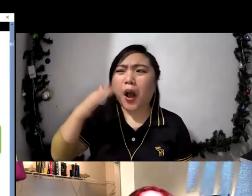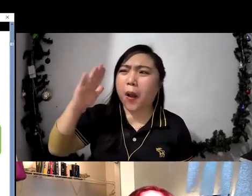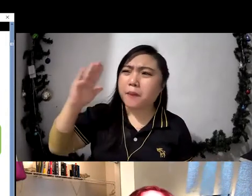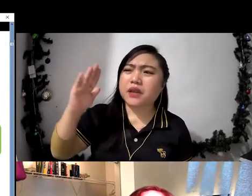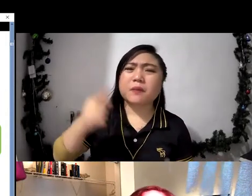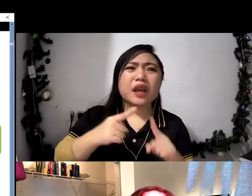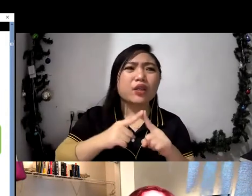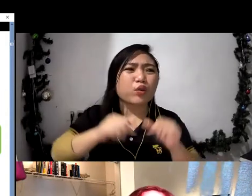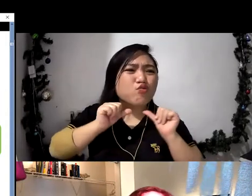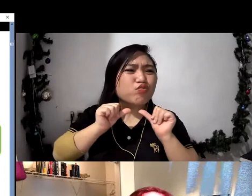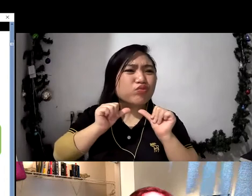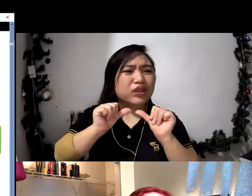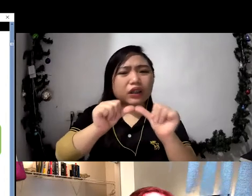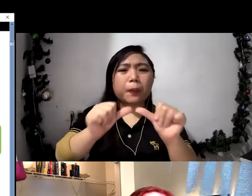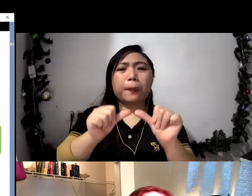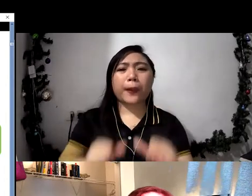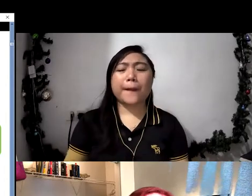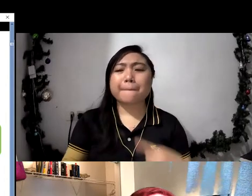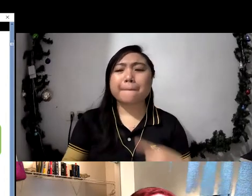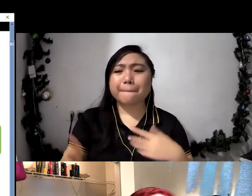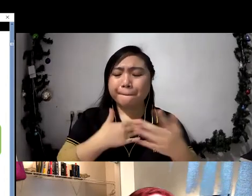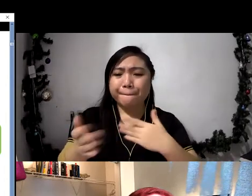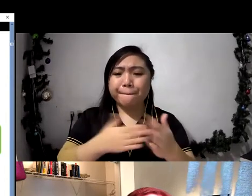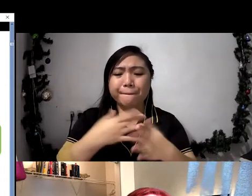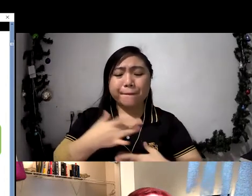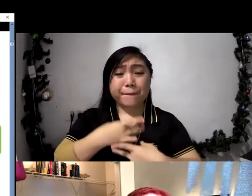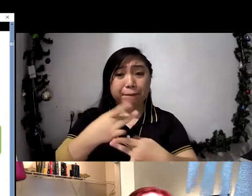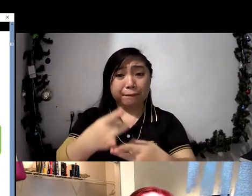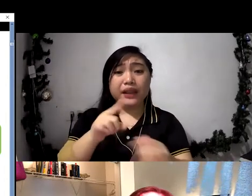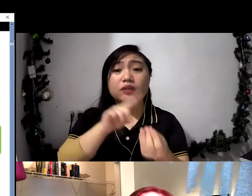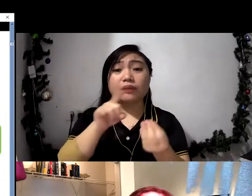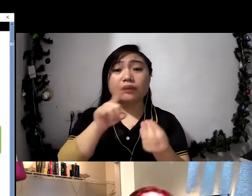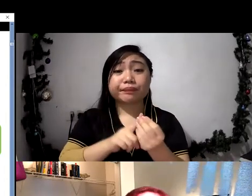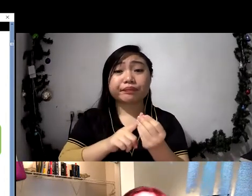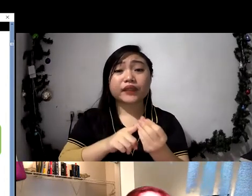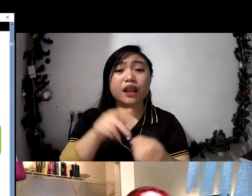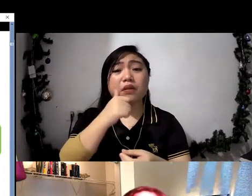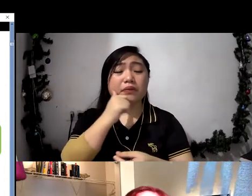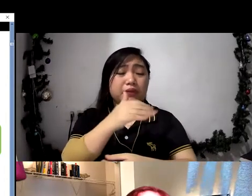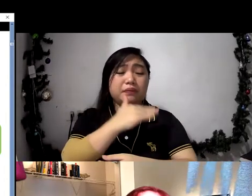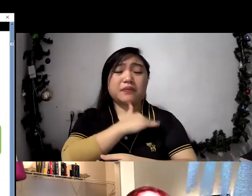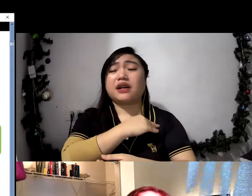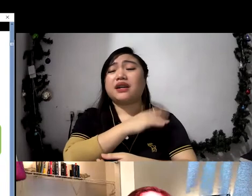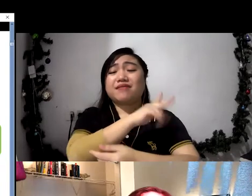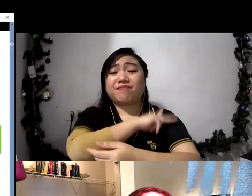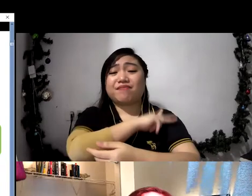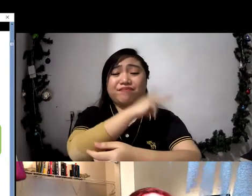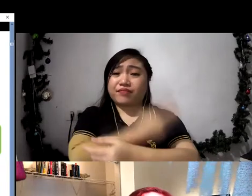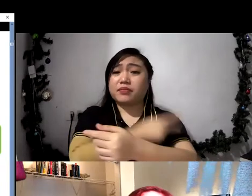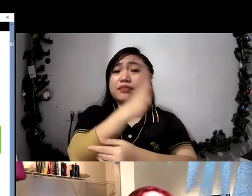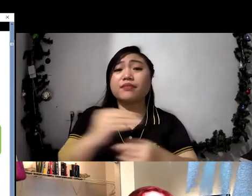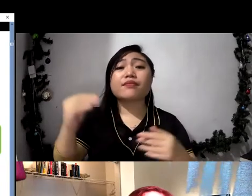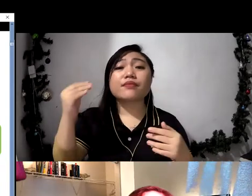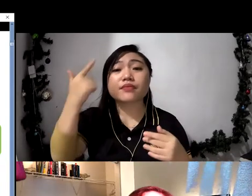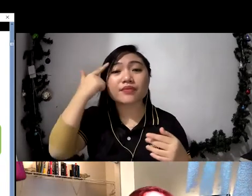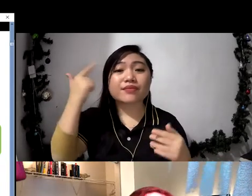pursue, no, whatever interest that we have in the promotion of women empowerment and gender equality. So come